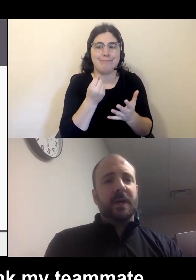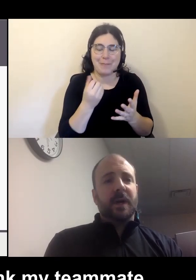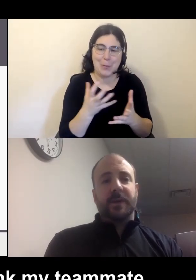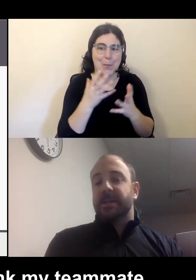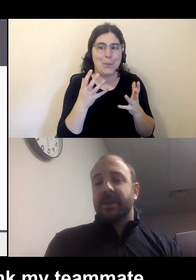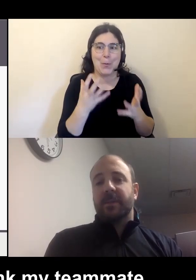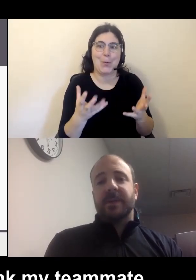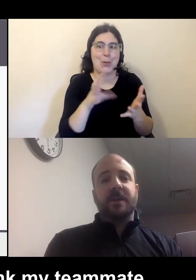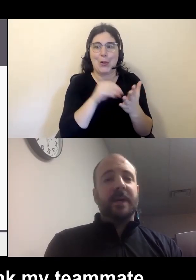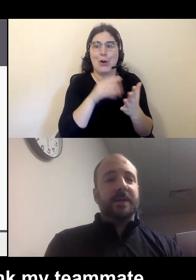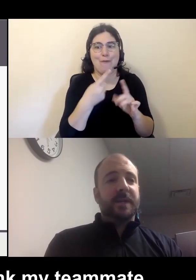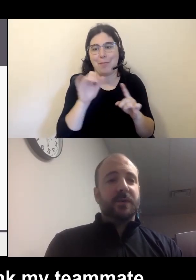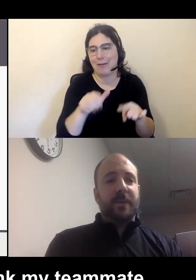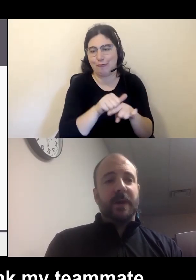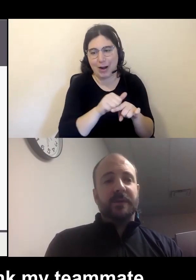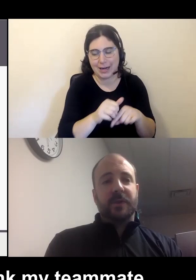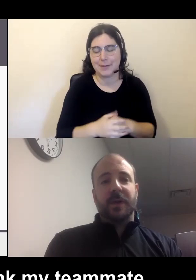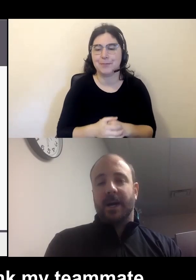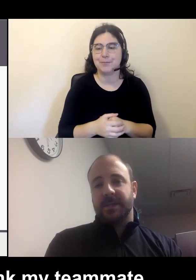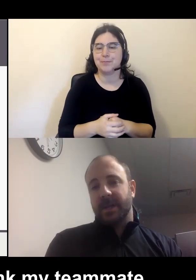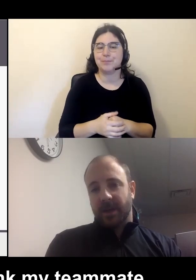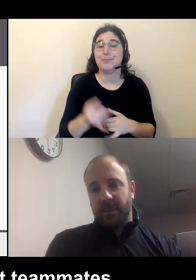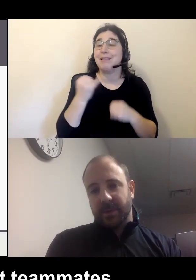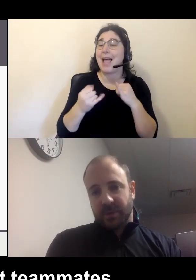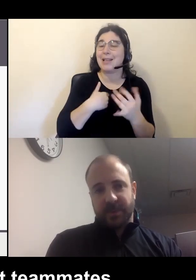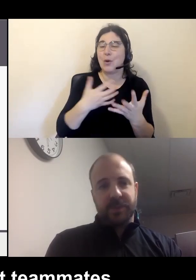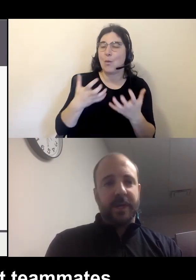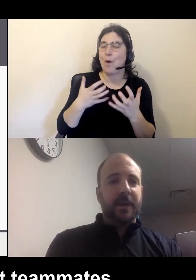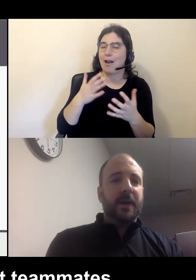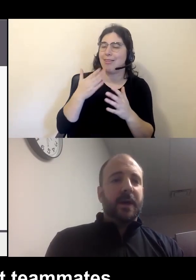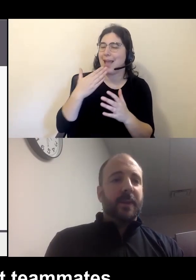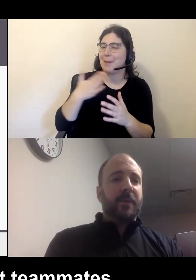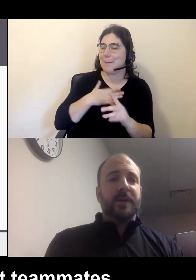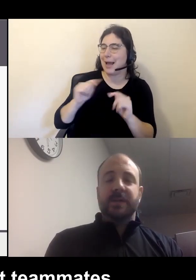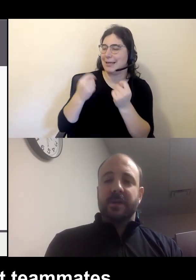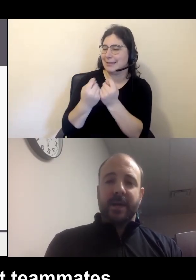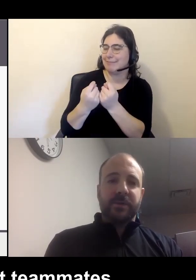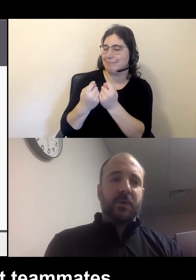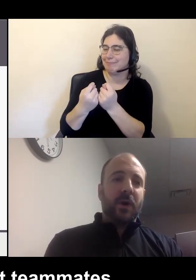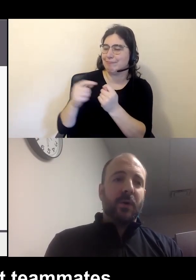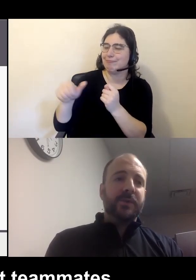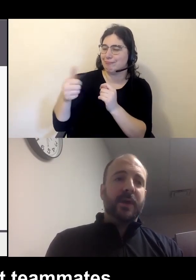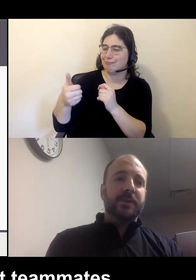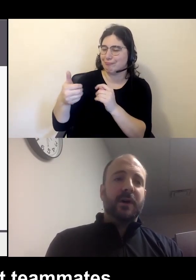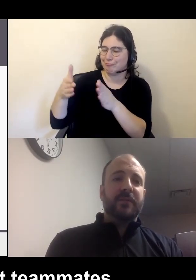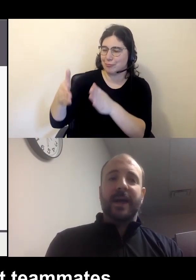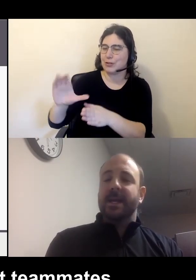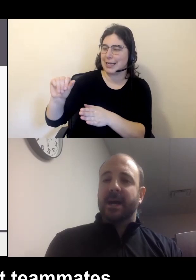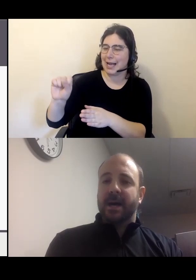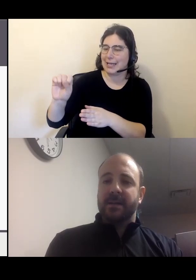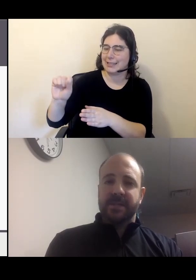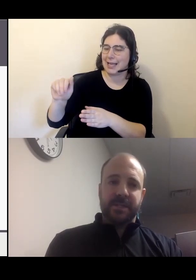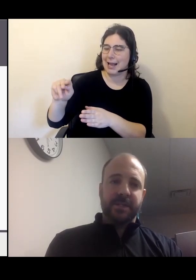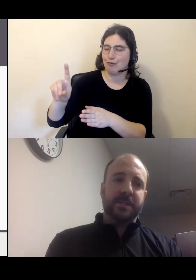least, I would like to thank my teammate Cassandra Behrens for her constant help in troubleshooting, and my project teammates who are always ready to offer